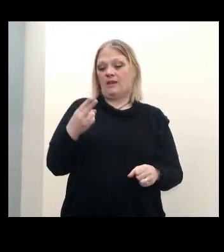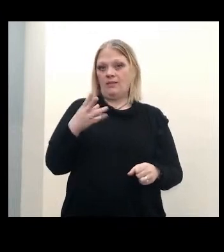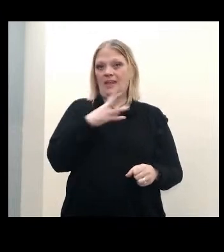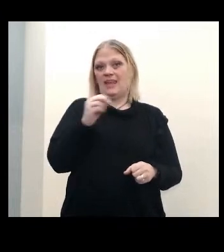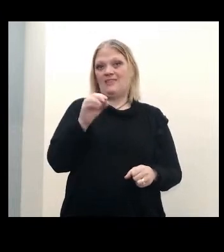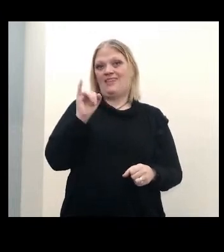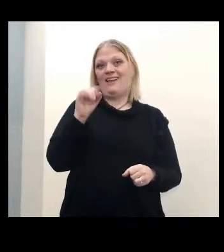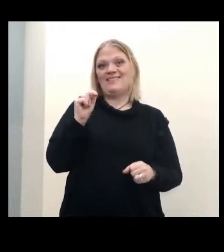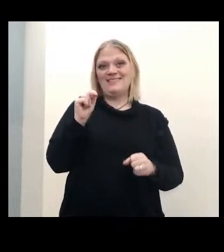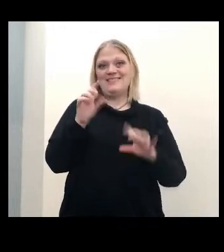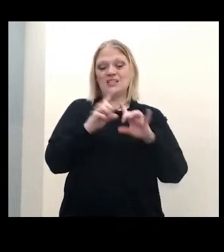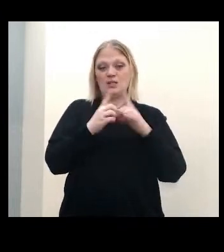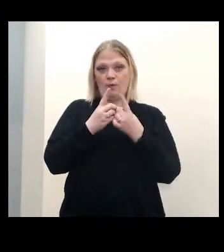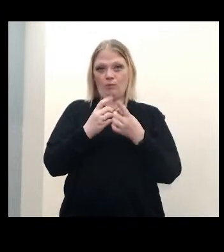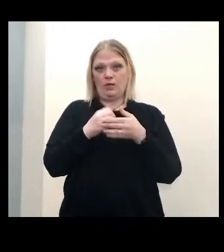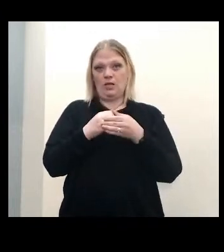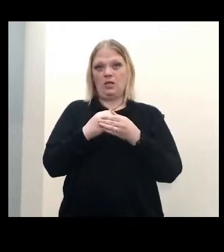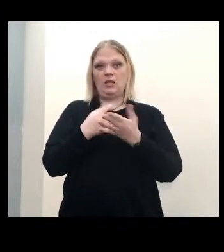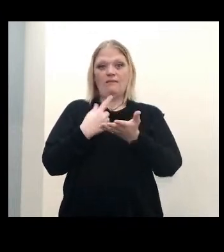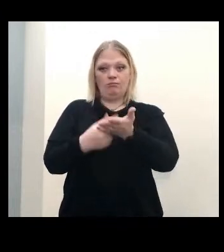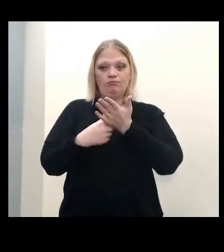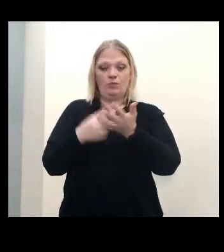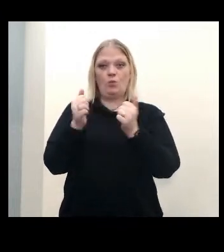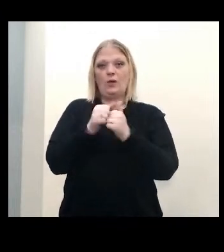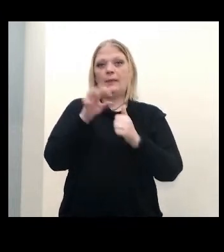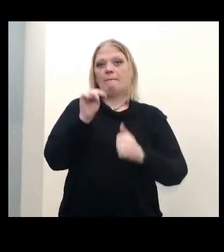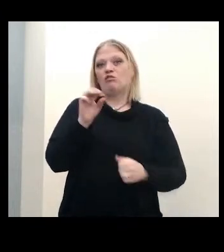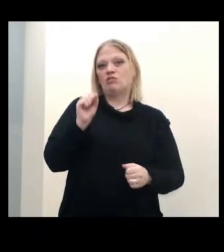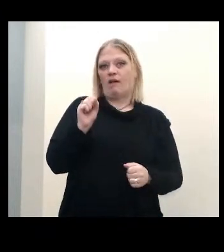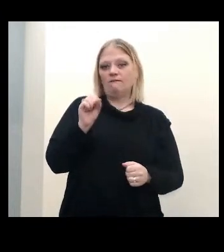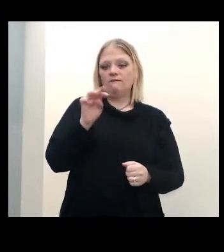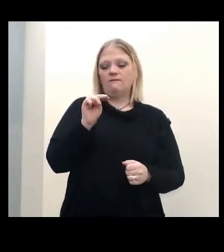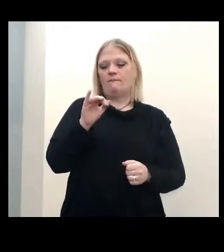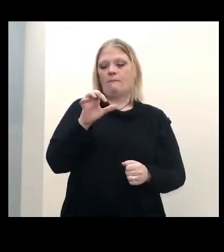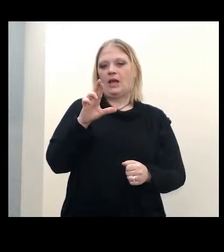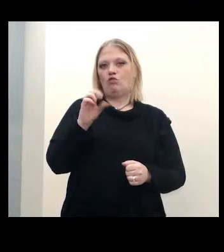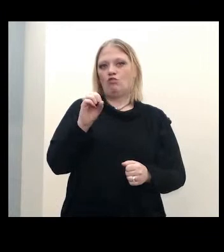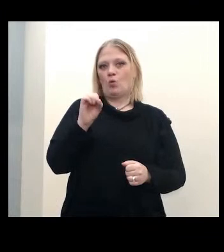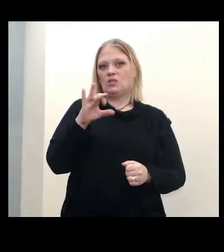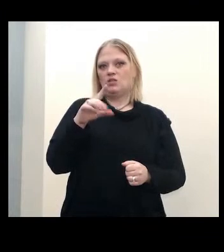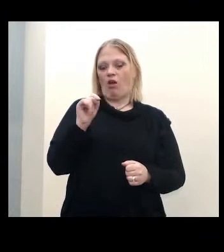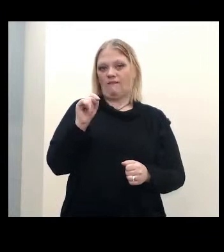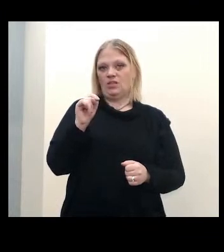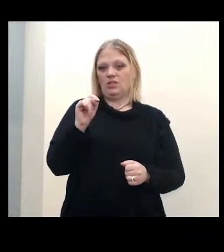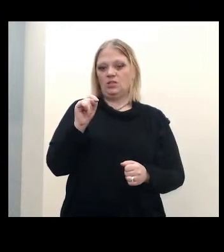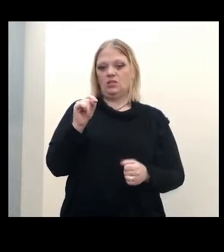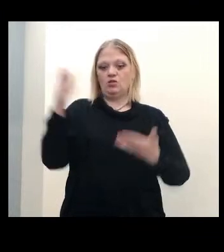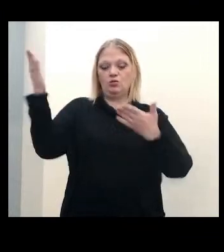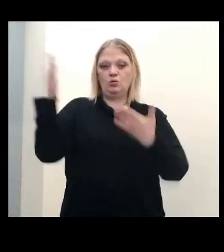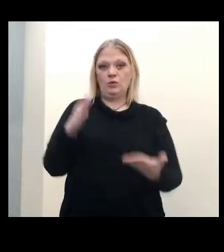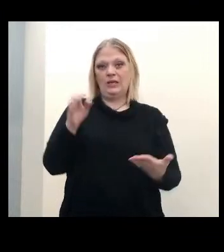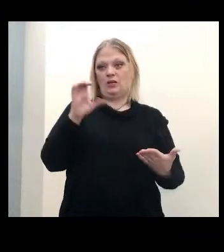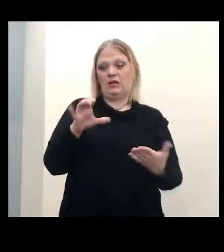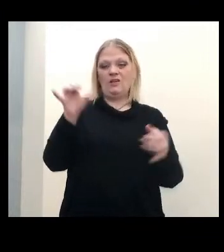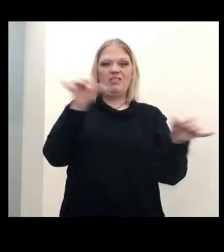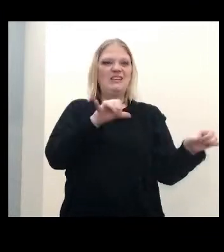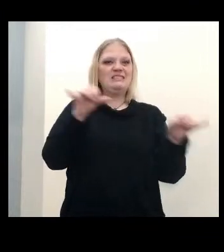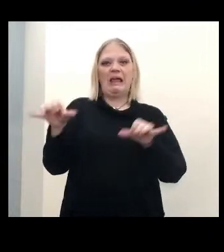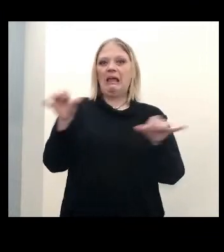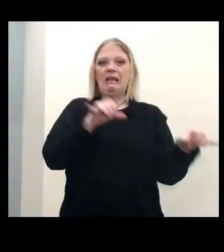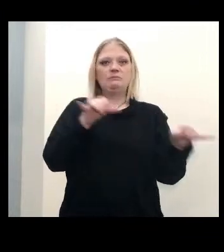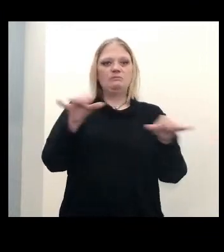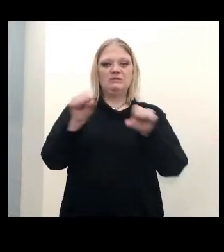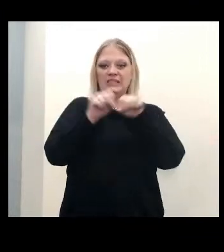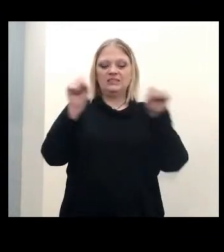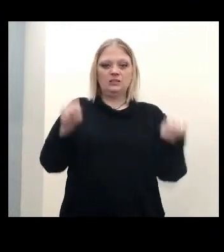department is in conversations with Microsoft to bring to Erie County the same system that's being